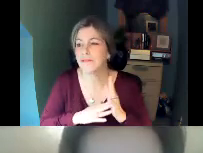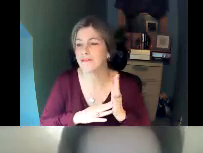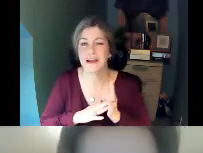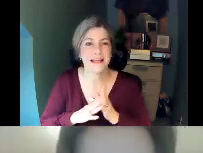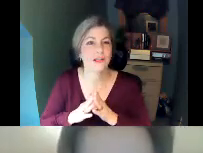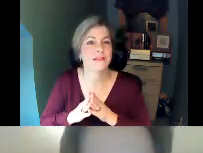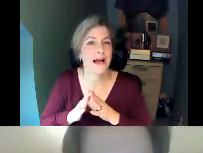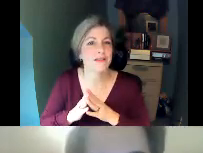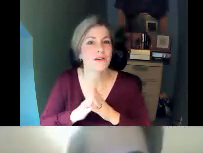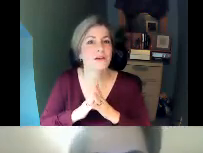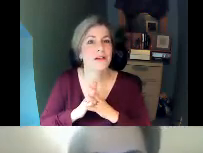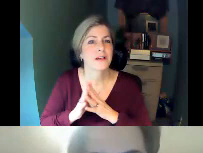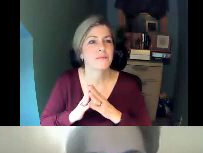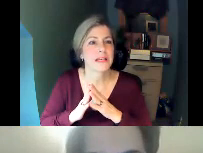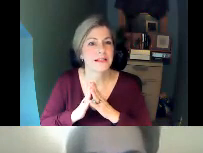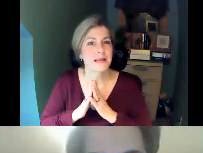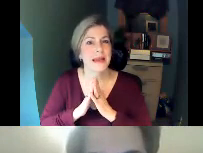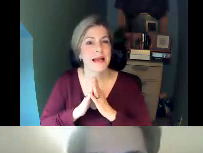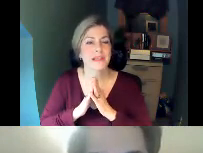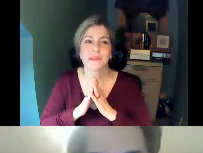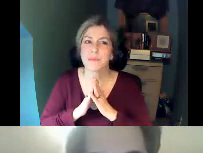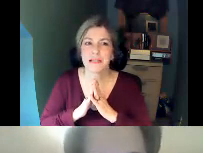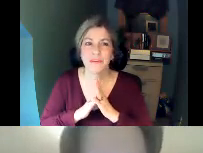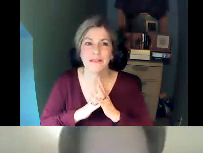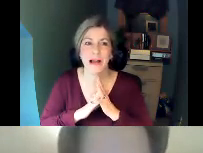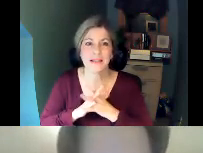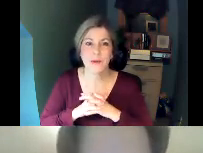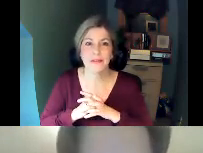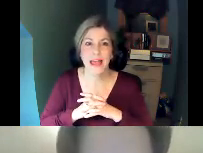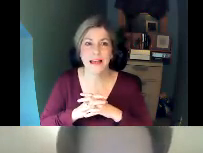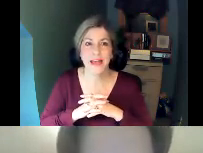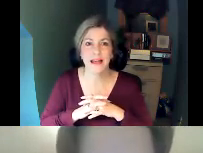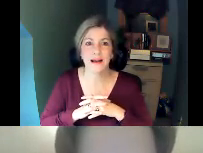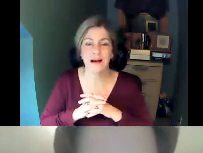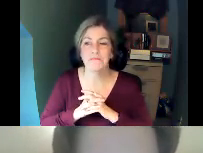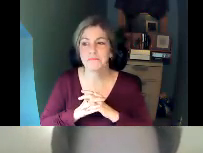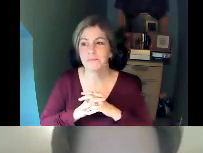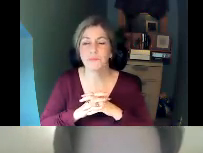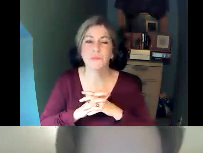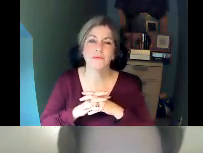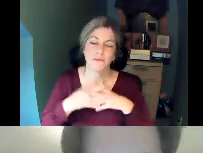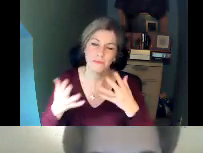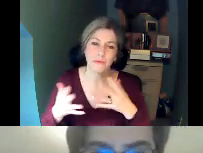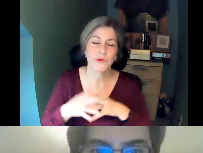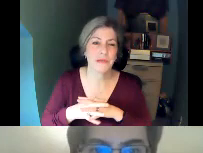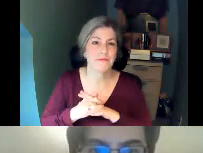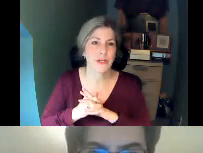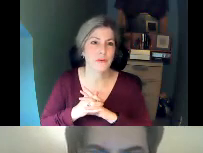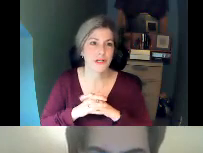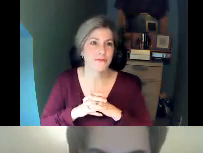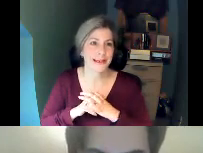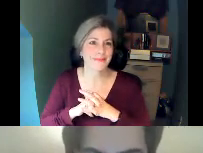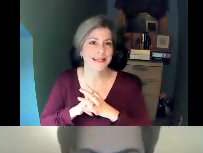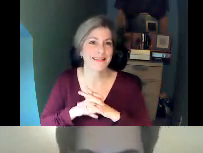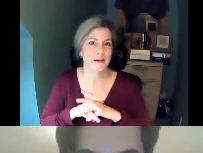you have a financial advisor, because they may have some specific advice around that would be for